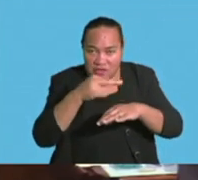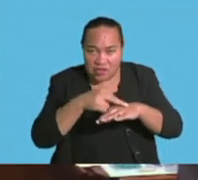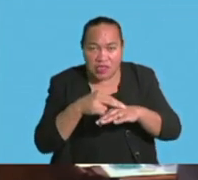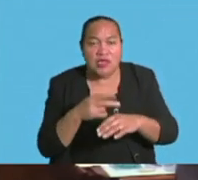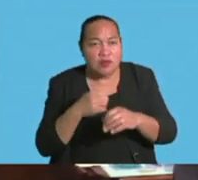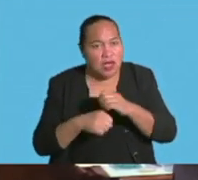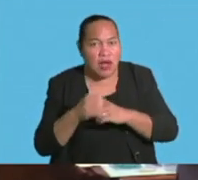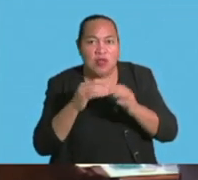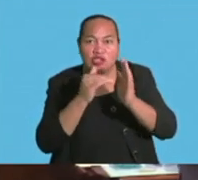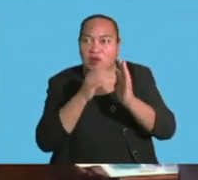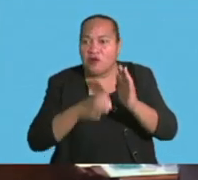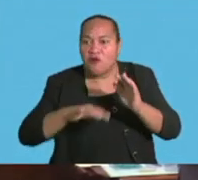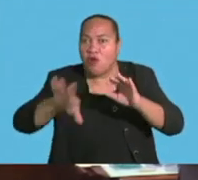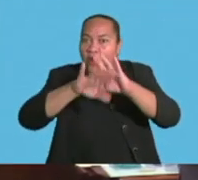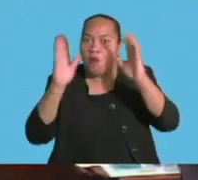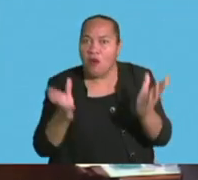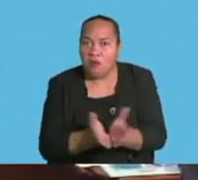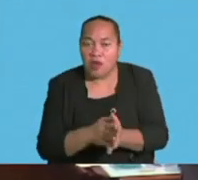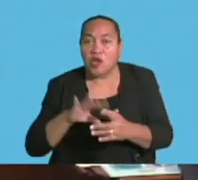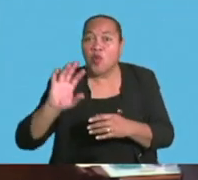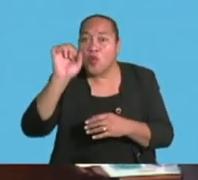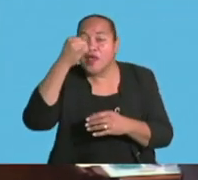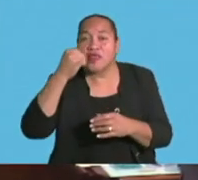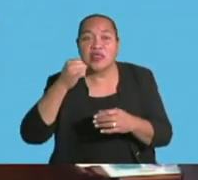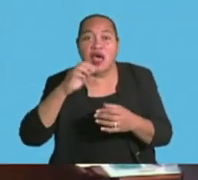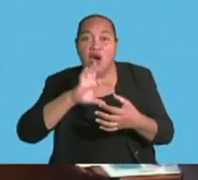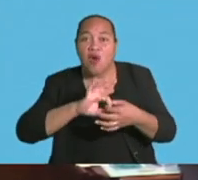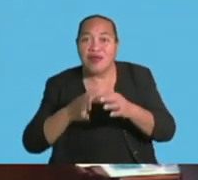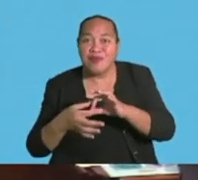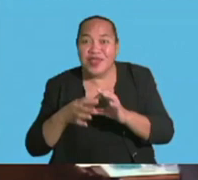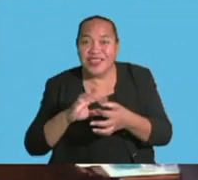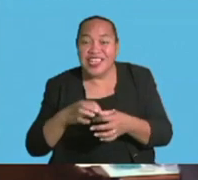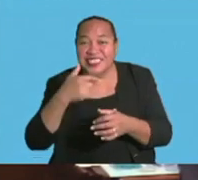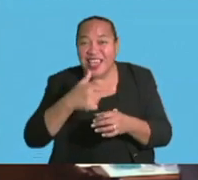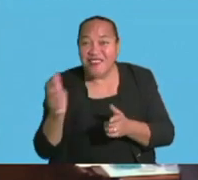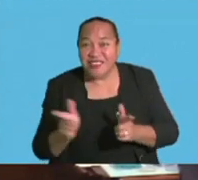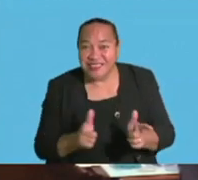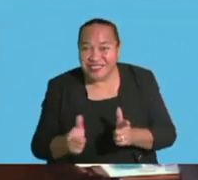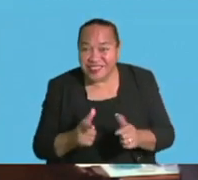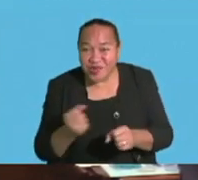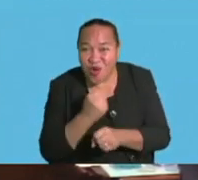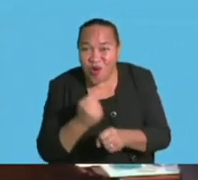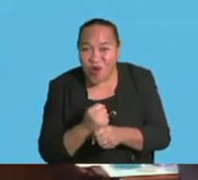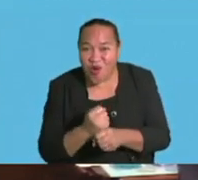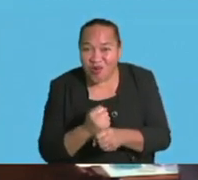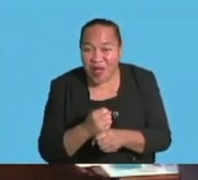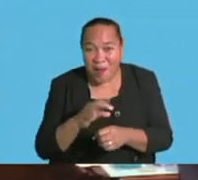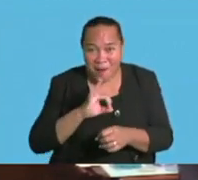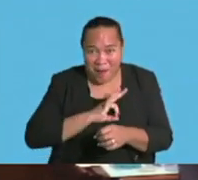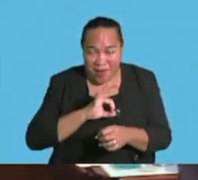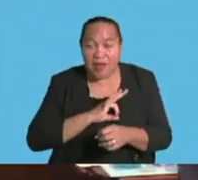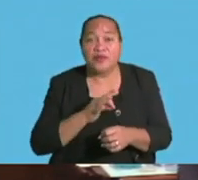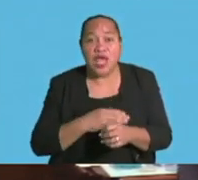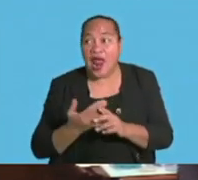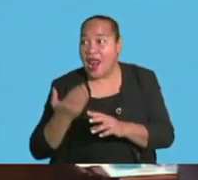IMF, to even winning the Olympics 7th gold medal, and as recent as last month, the World